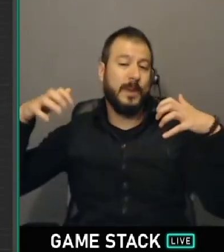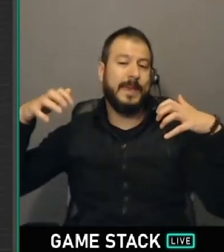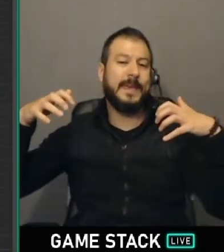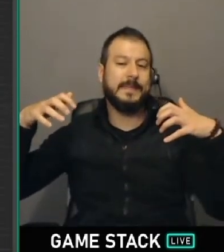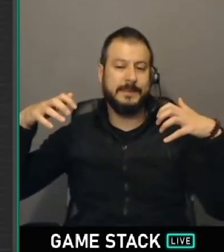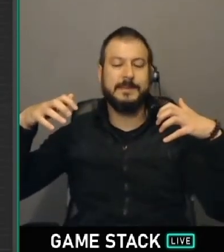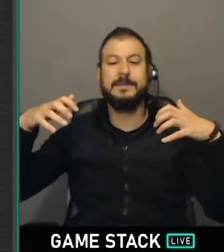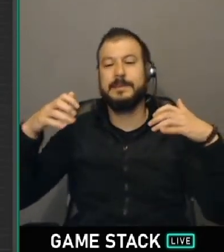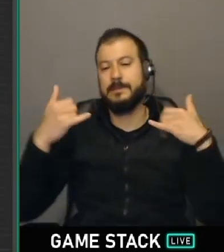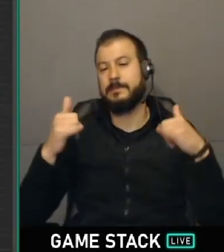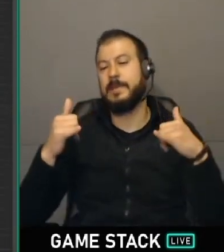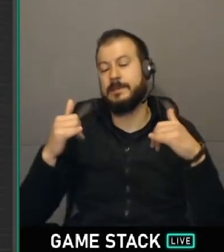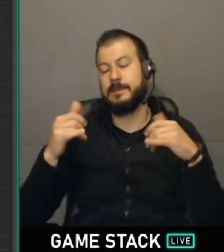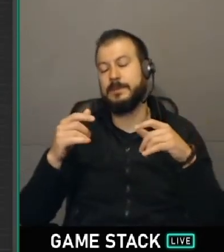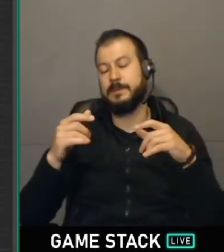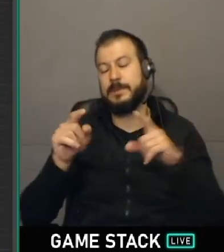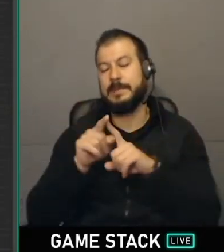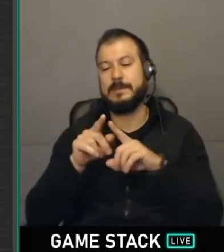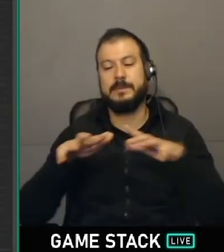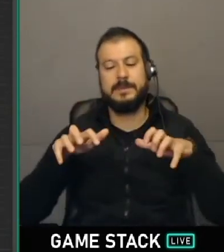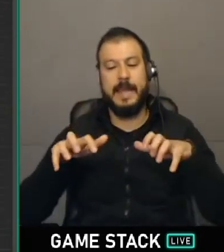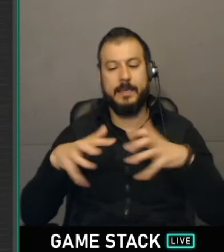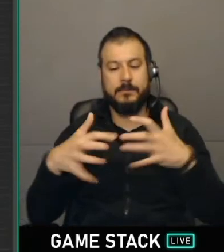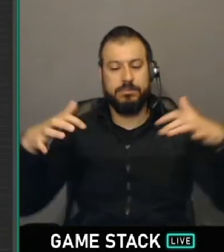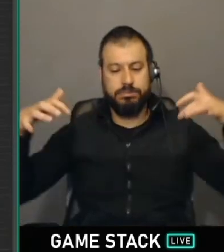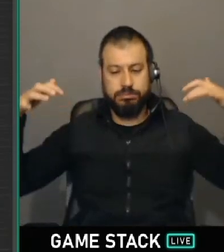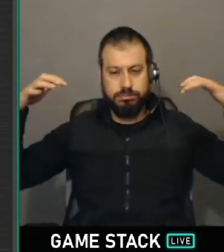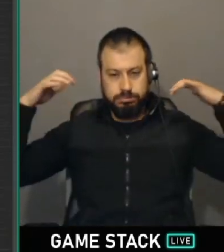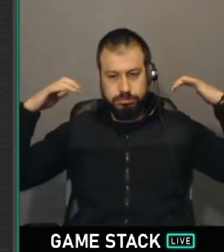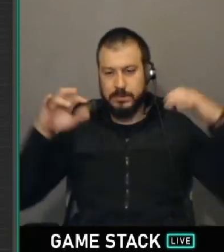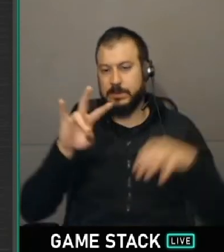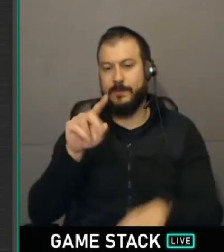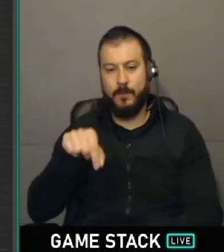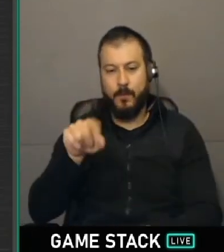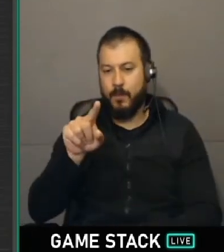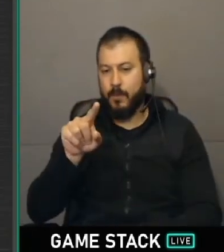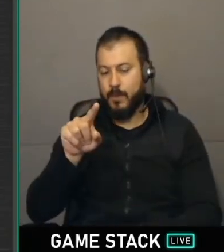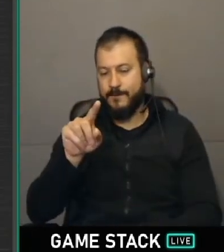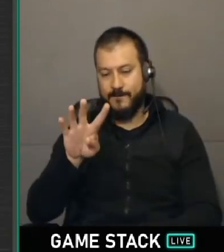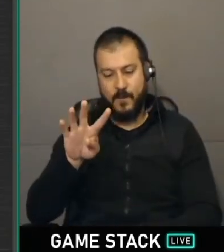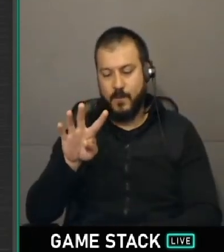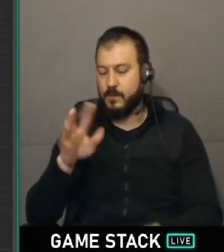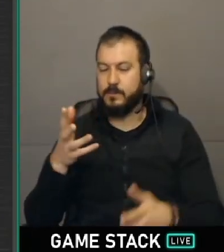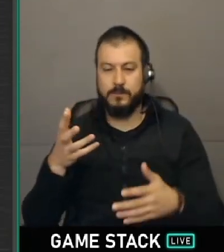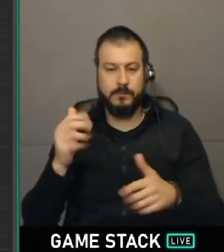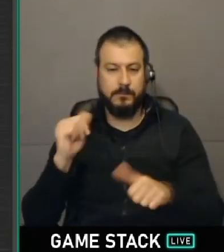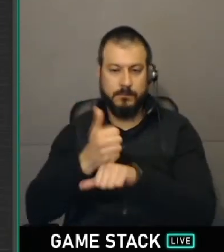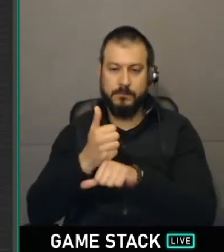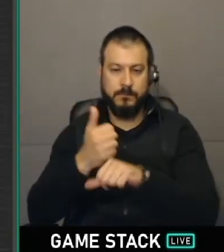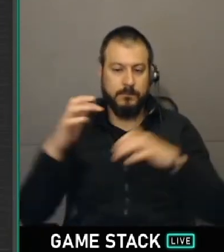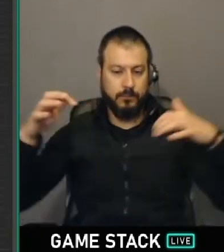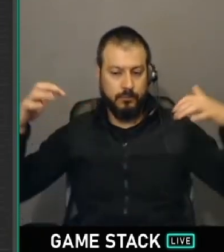played as a static bed of 714 channel configuration.